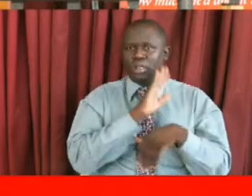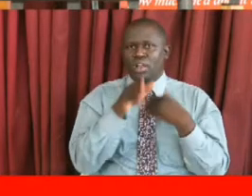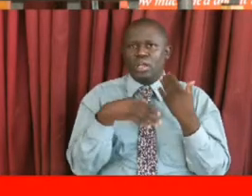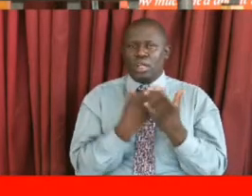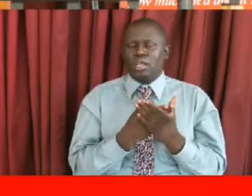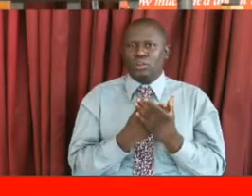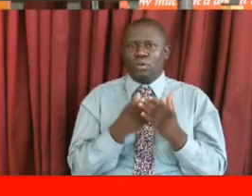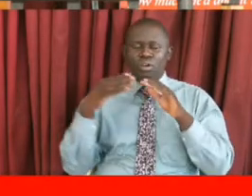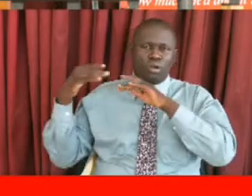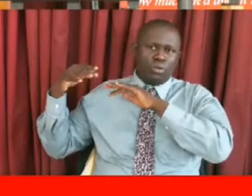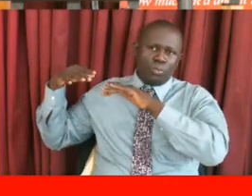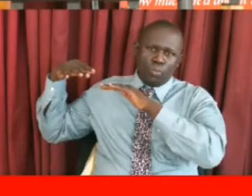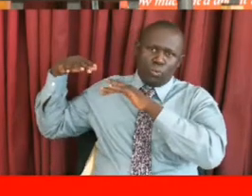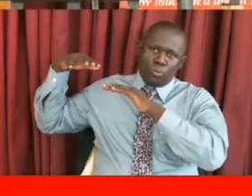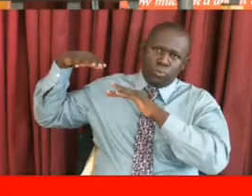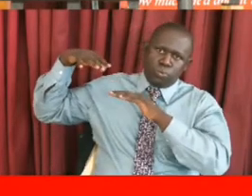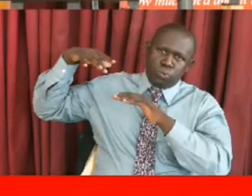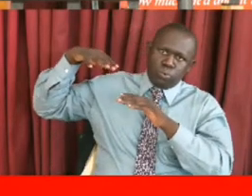down the prophet